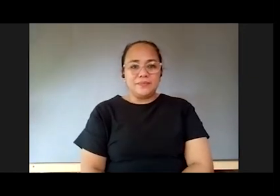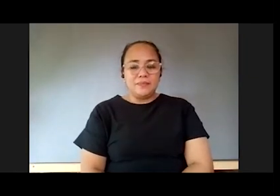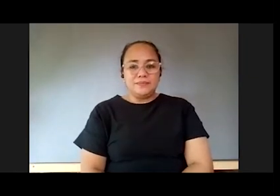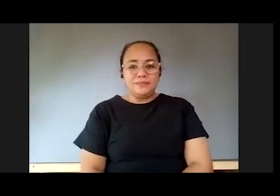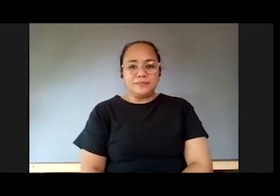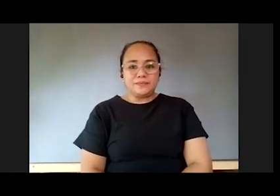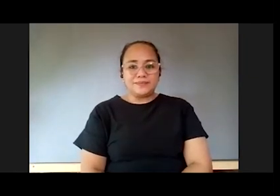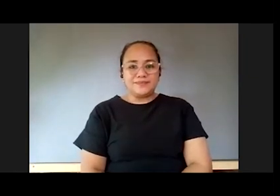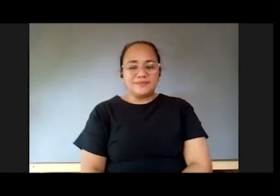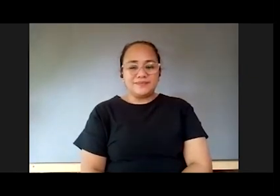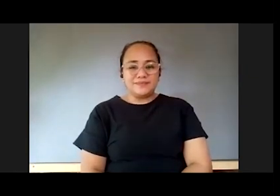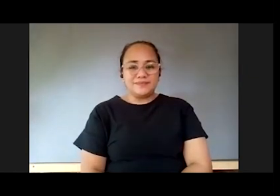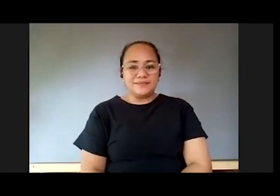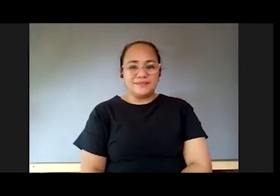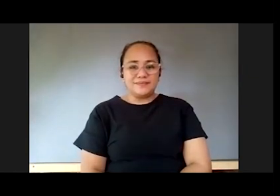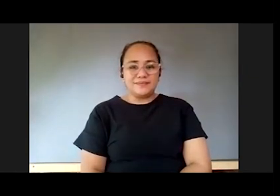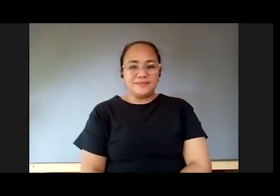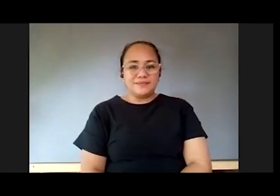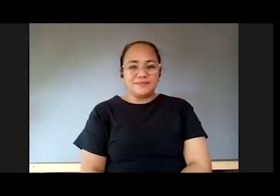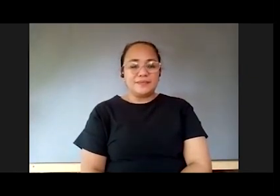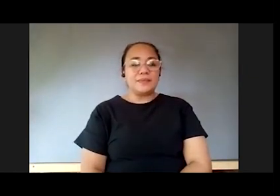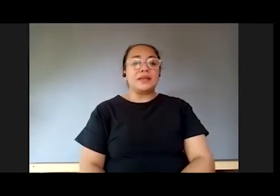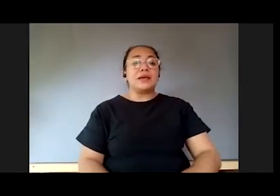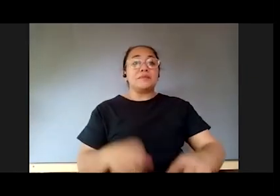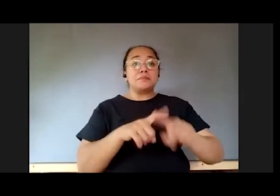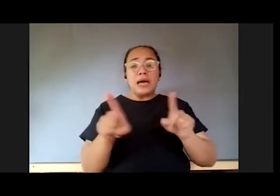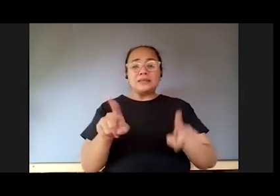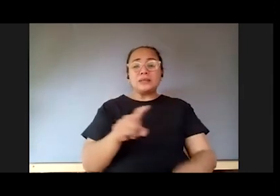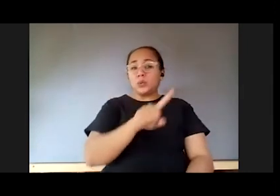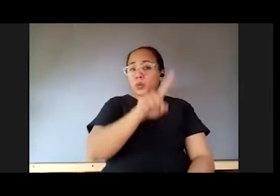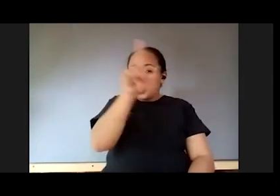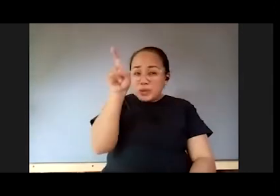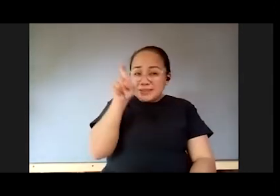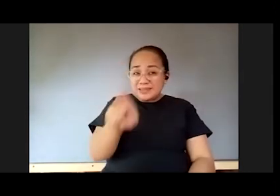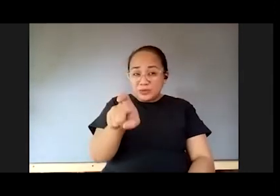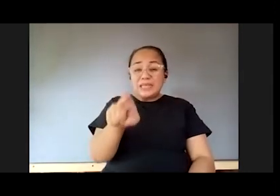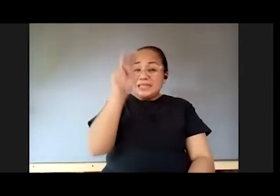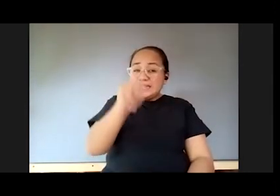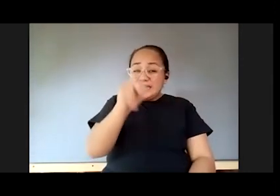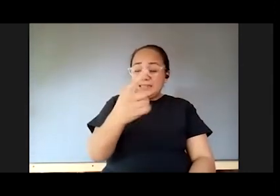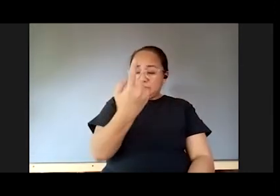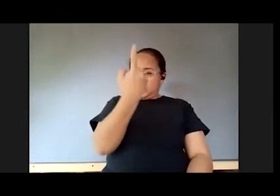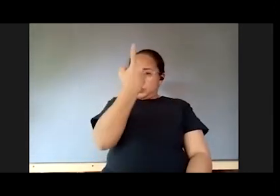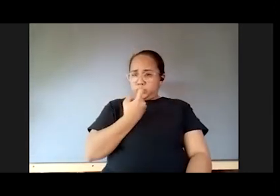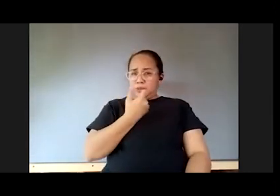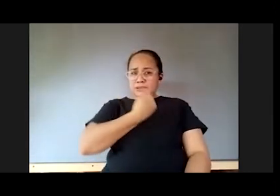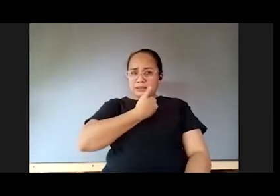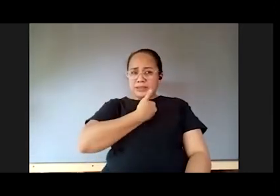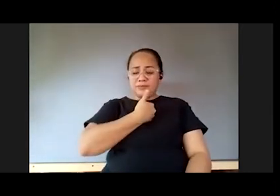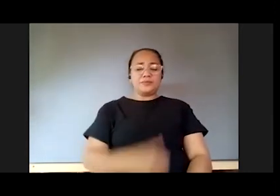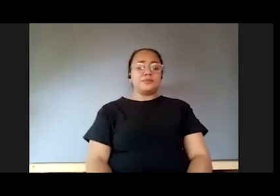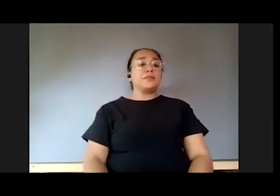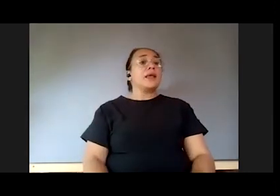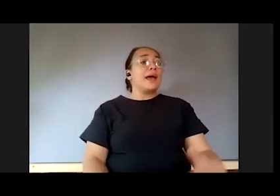But the real question you need to ask yourself is have normally in these